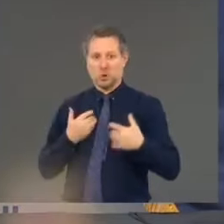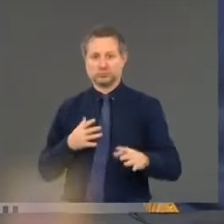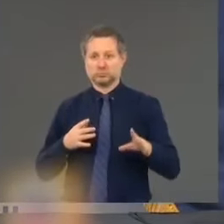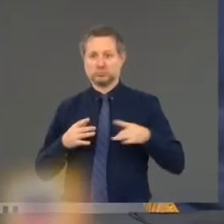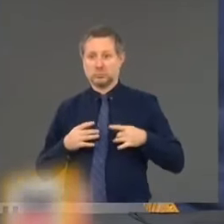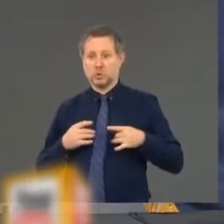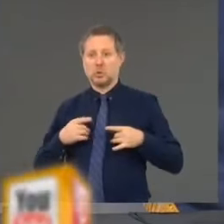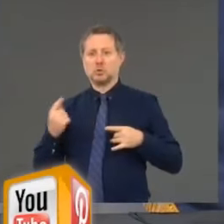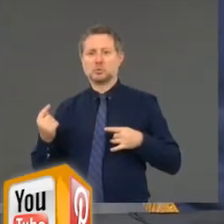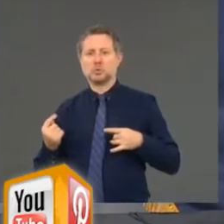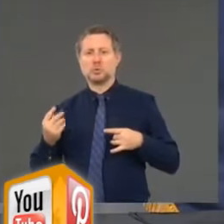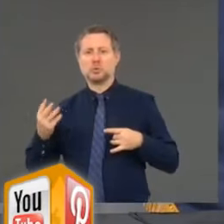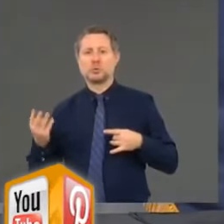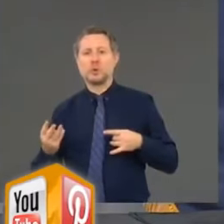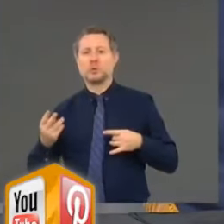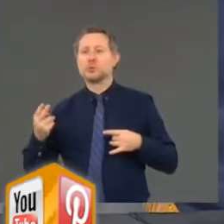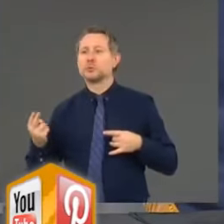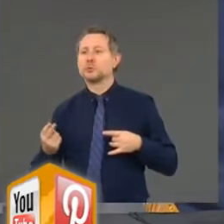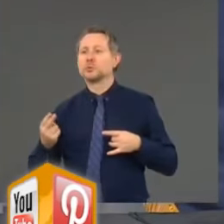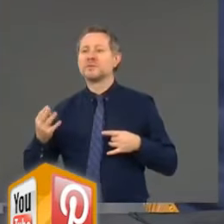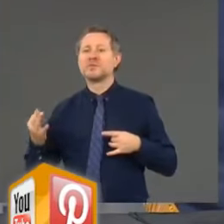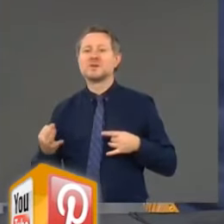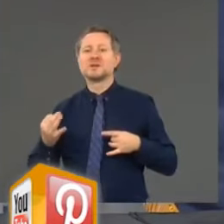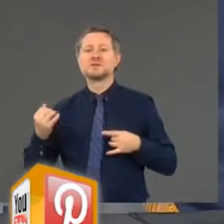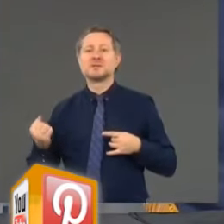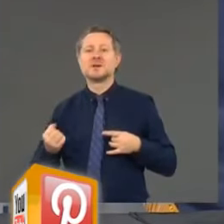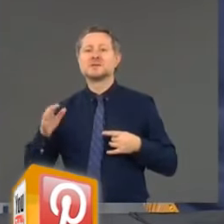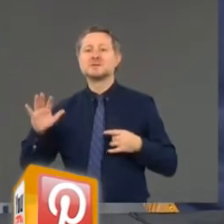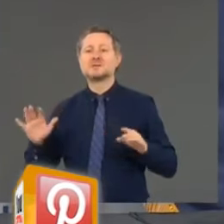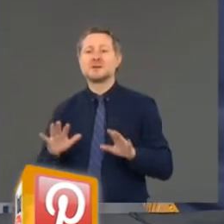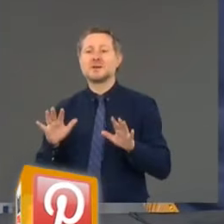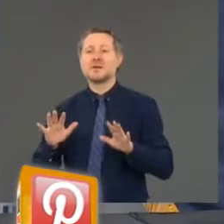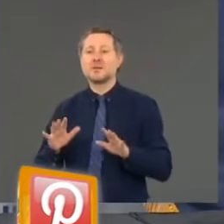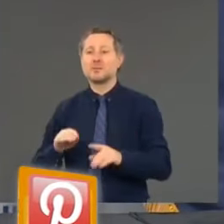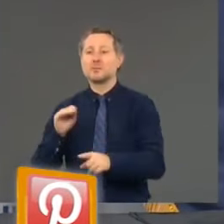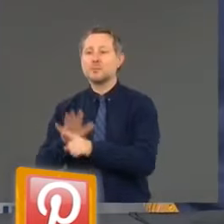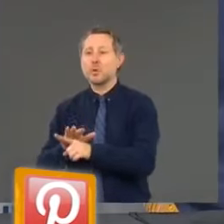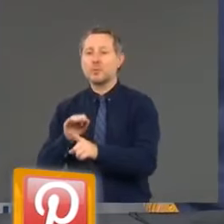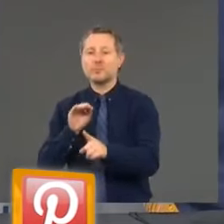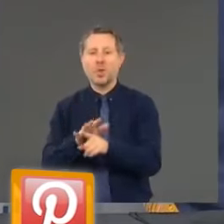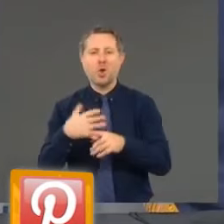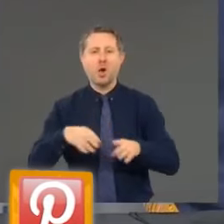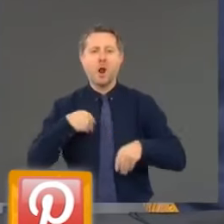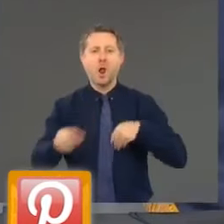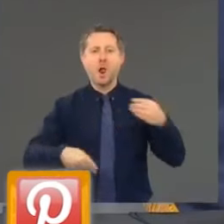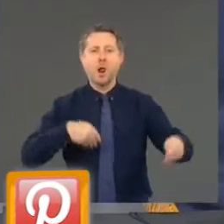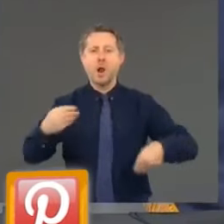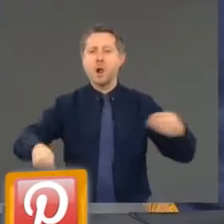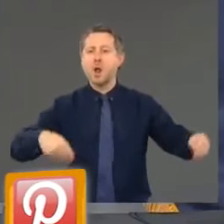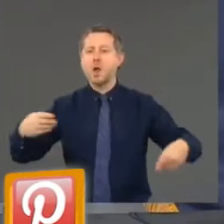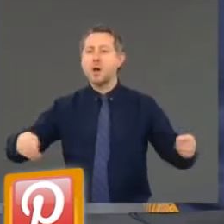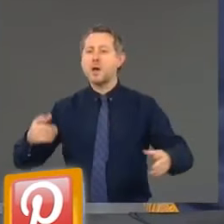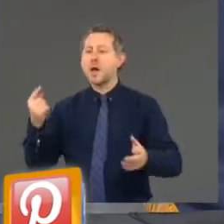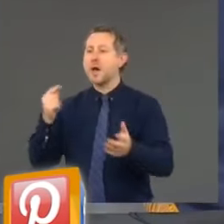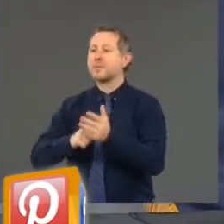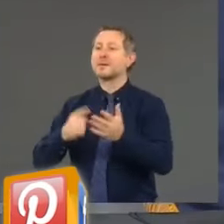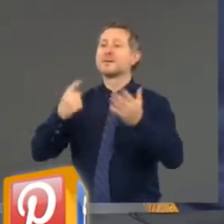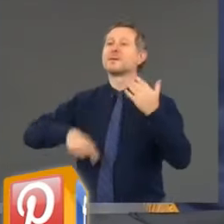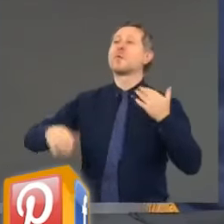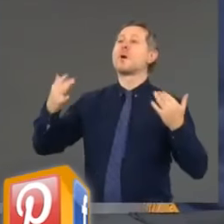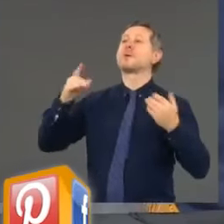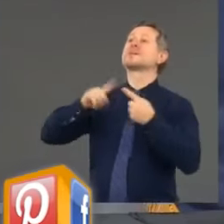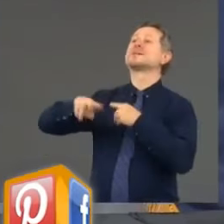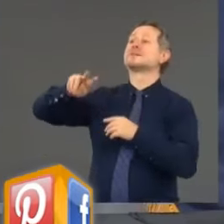Wednesday, Thursday, Friday, Saturday, Sunday, exposing people in a nursing home until they get tested again.